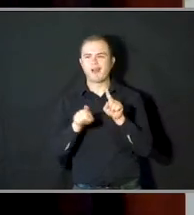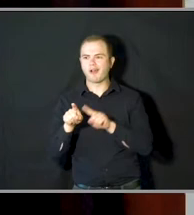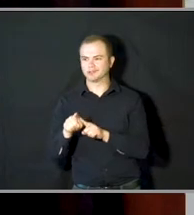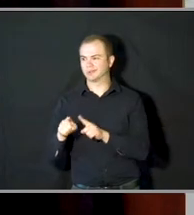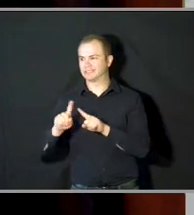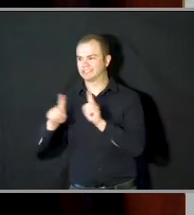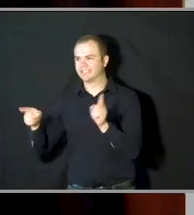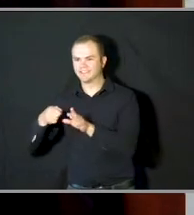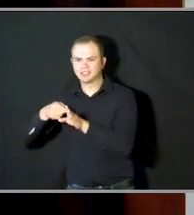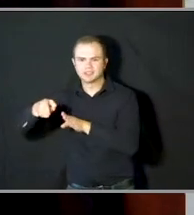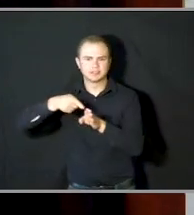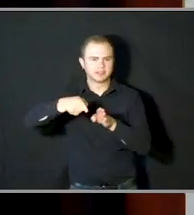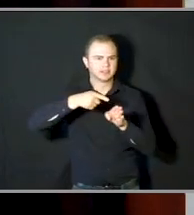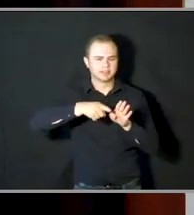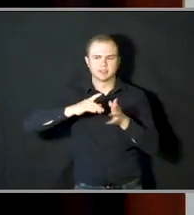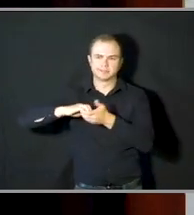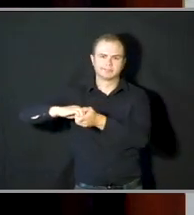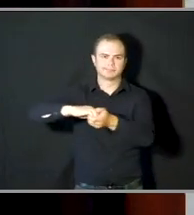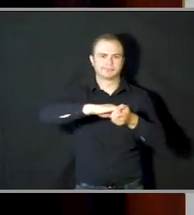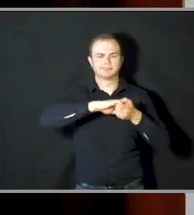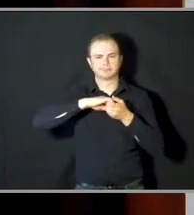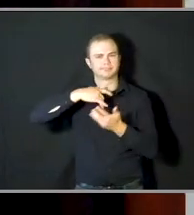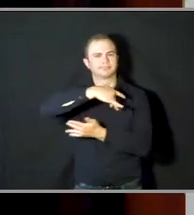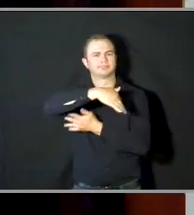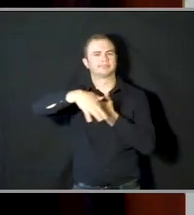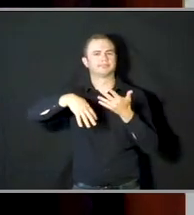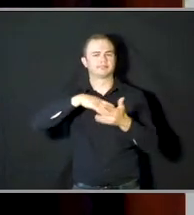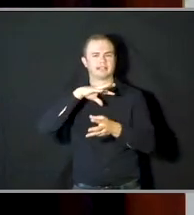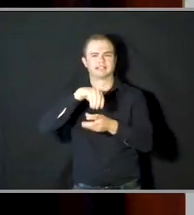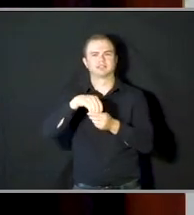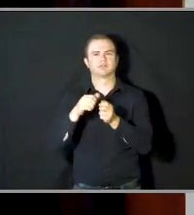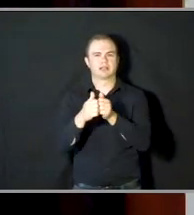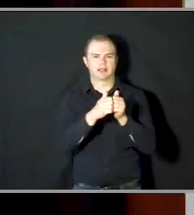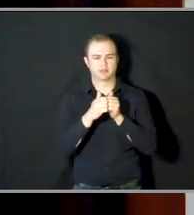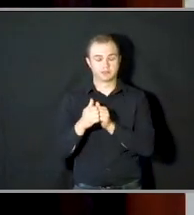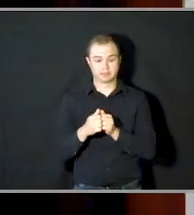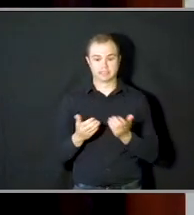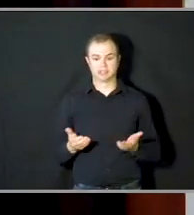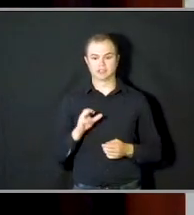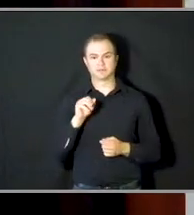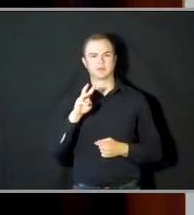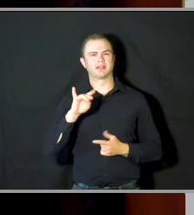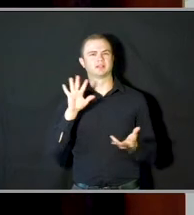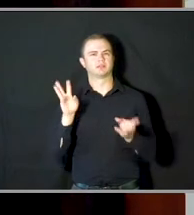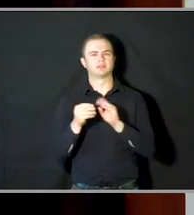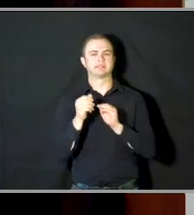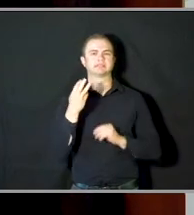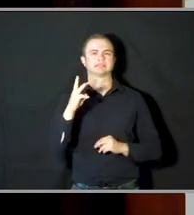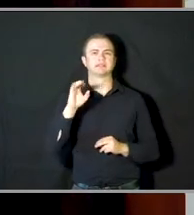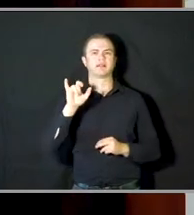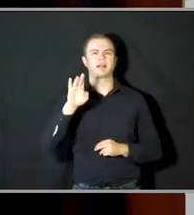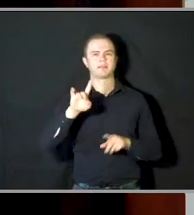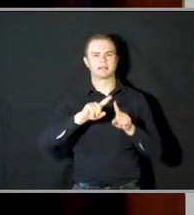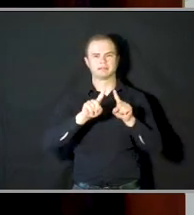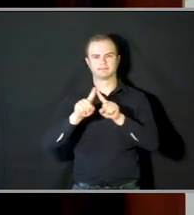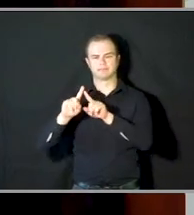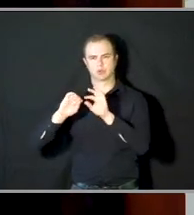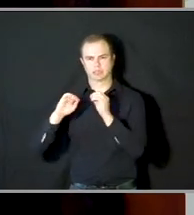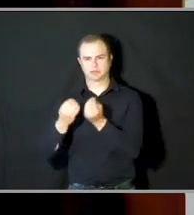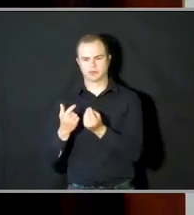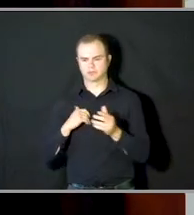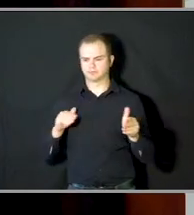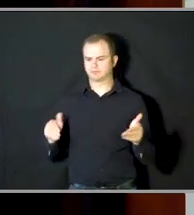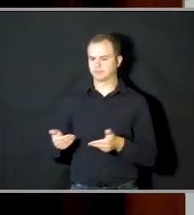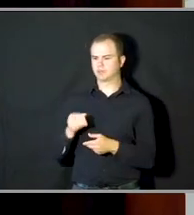disciplines. At CWI, we have 18 different clubs and organizations for students to join. And I would like to introduce